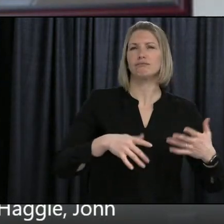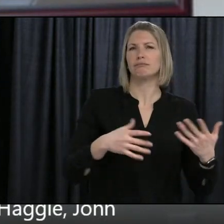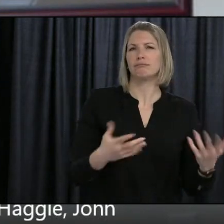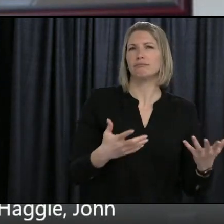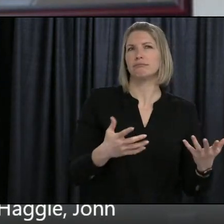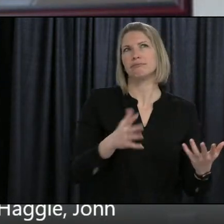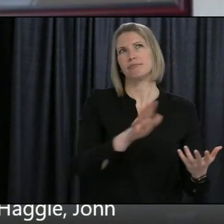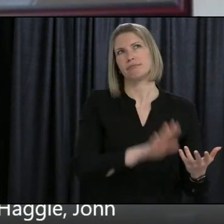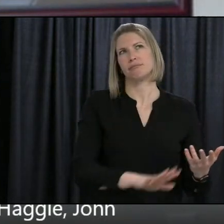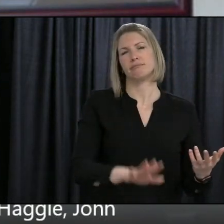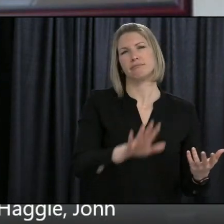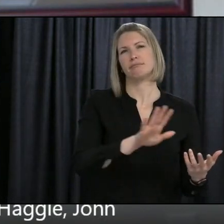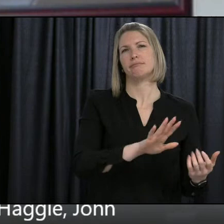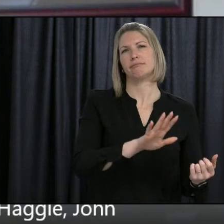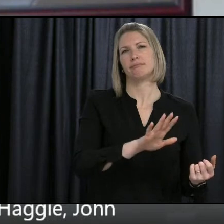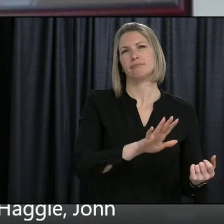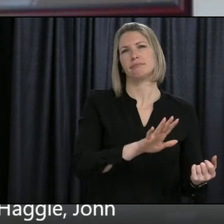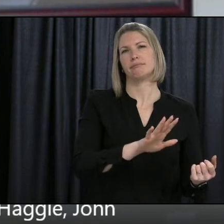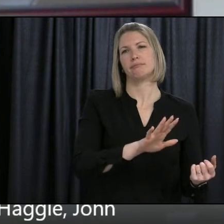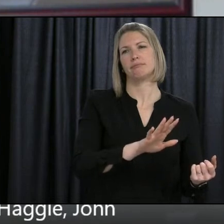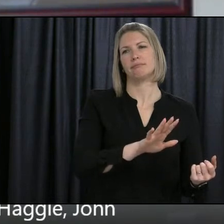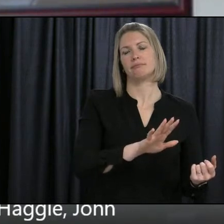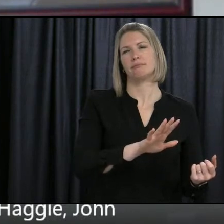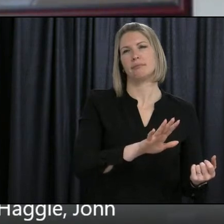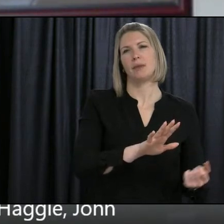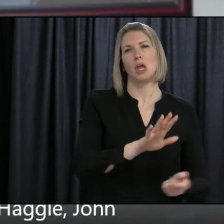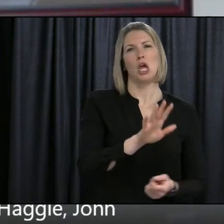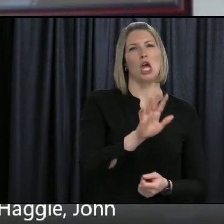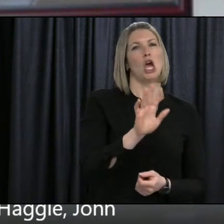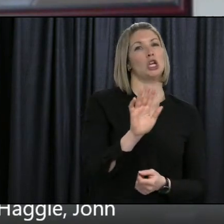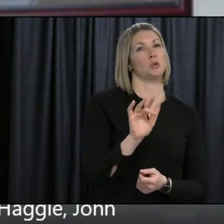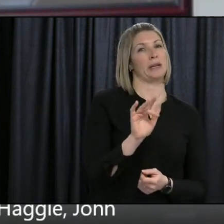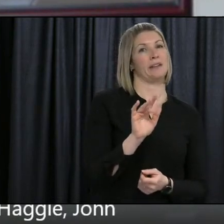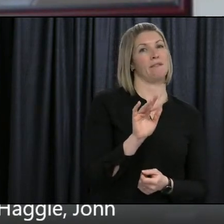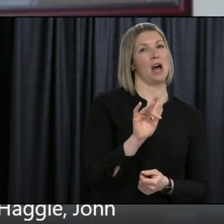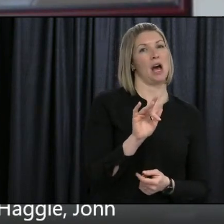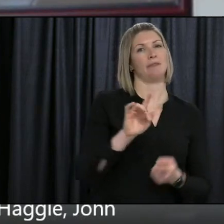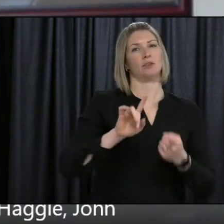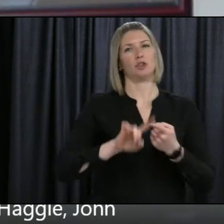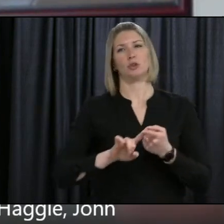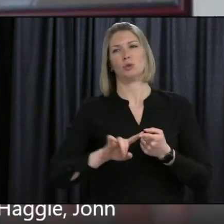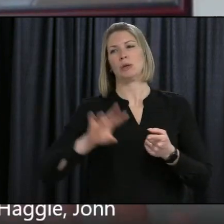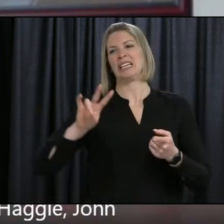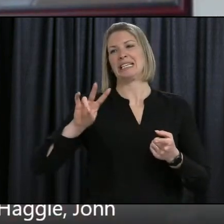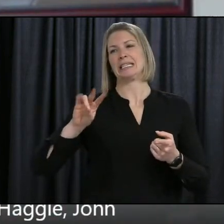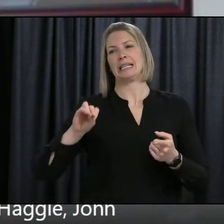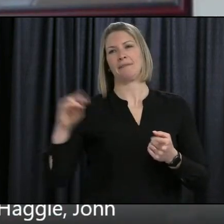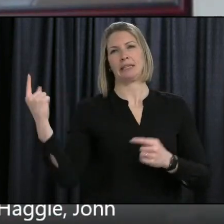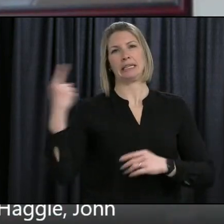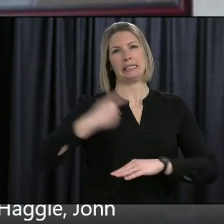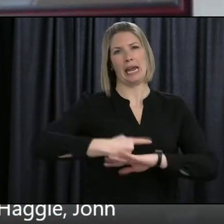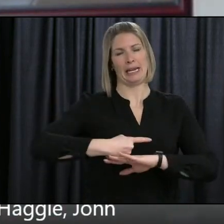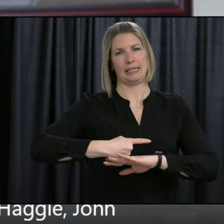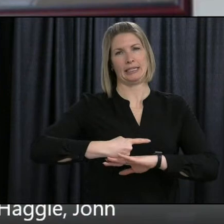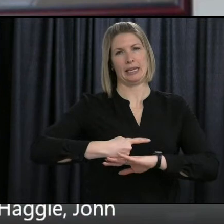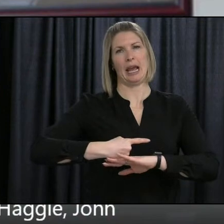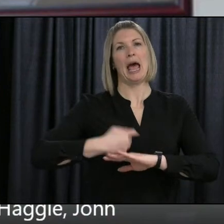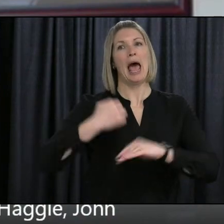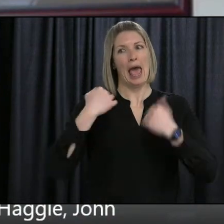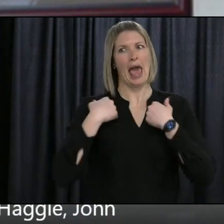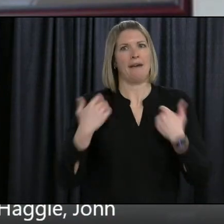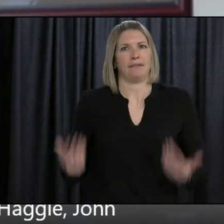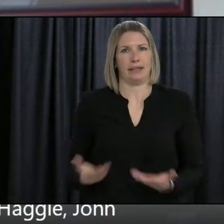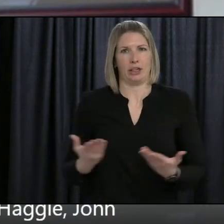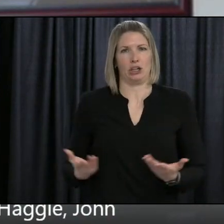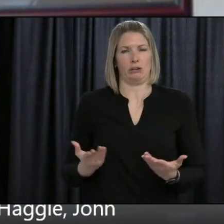is between 25 and 70 days at the burn rate we had last week. Some things on the end, face